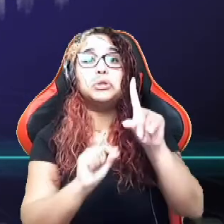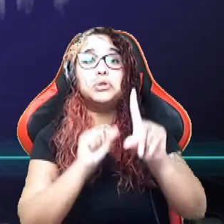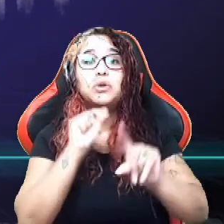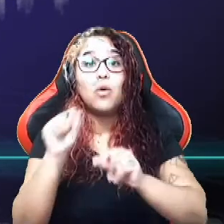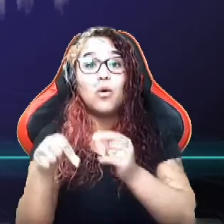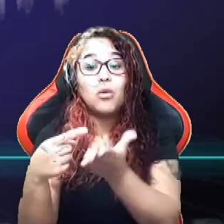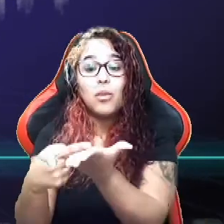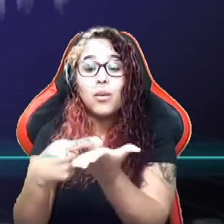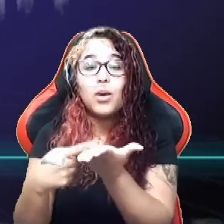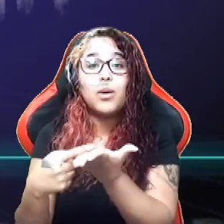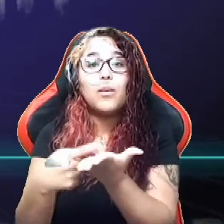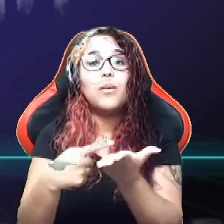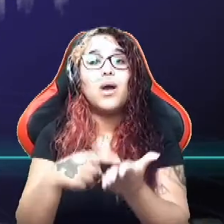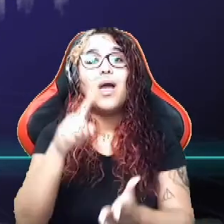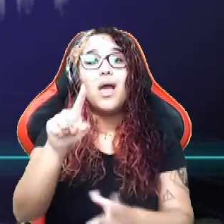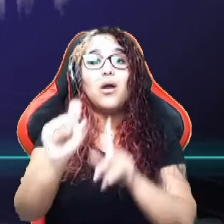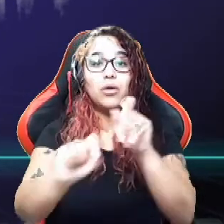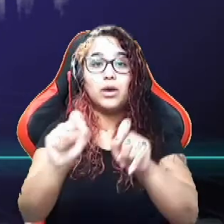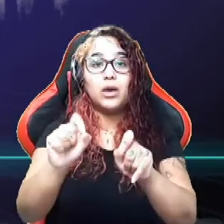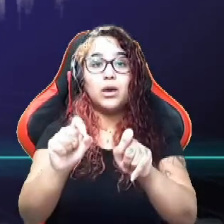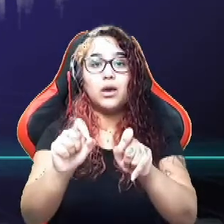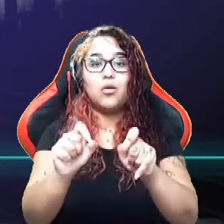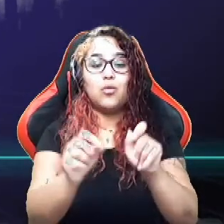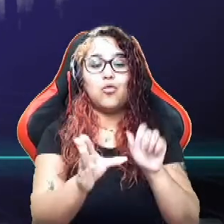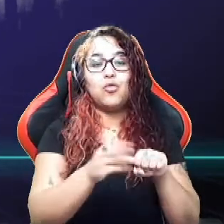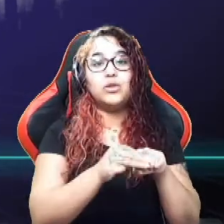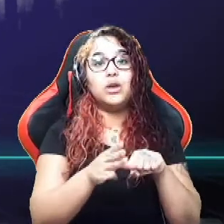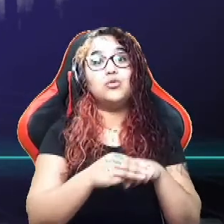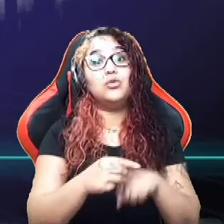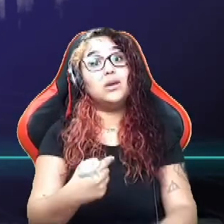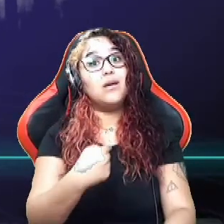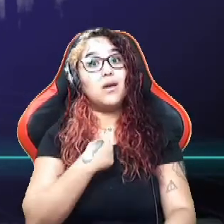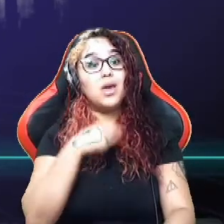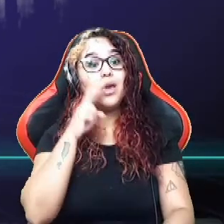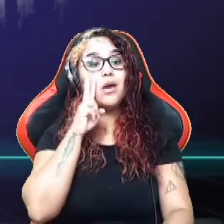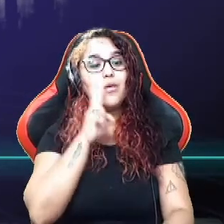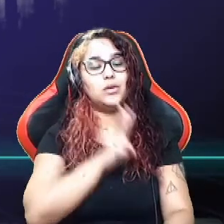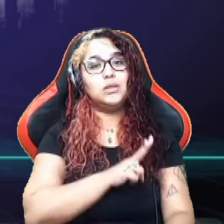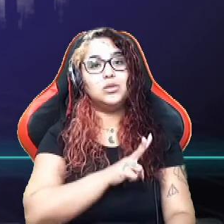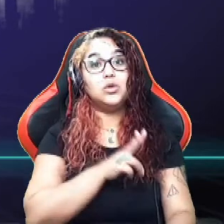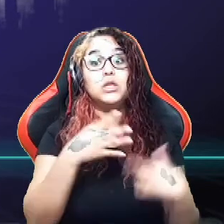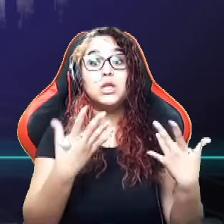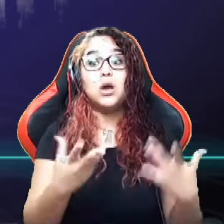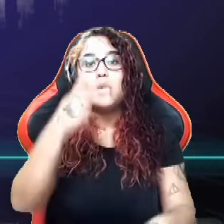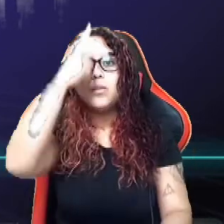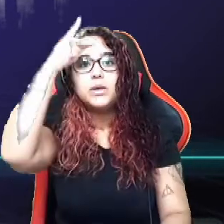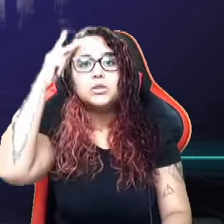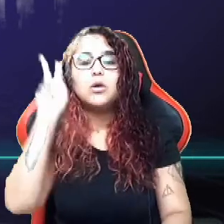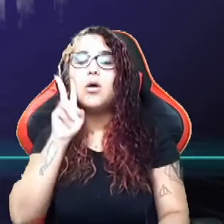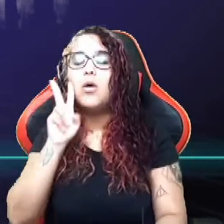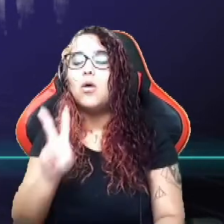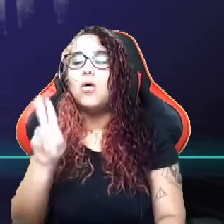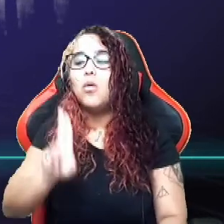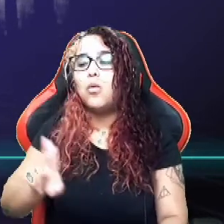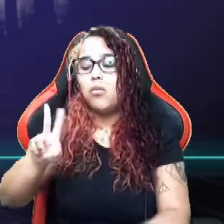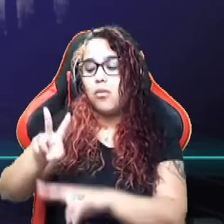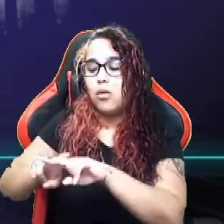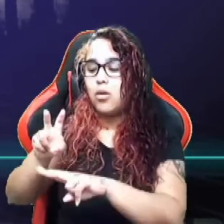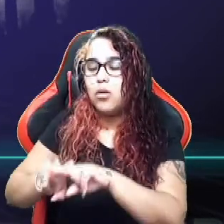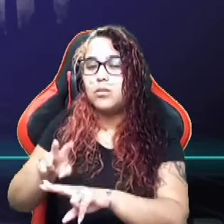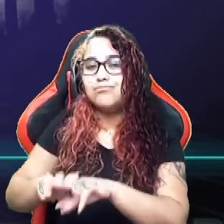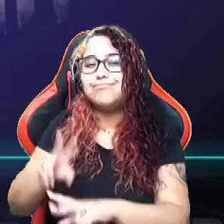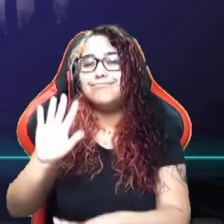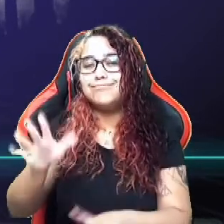platform. So whatever I watch is going to drive what is recommended for me. When